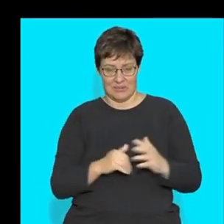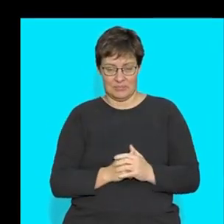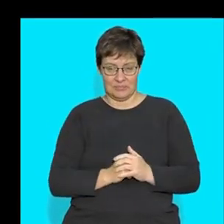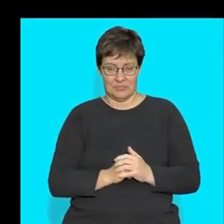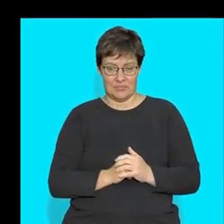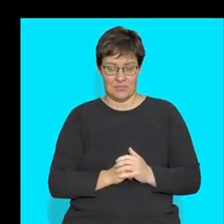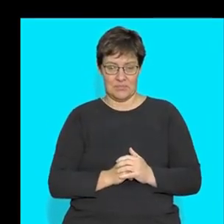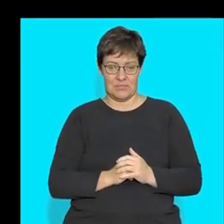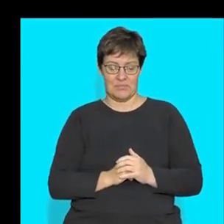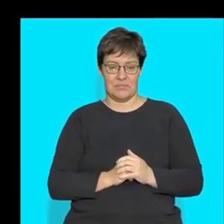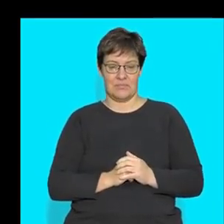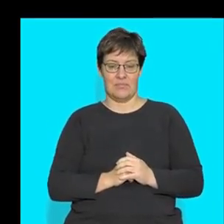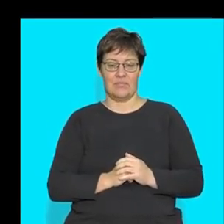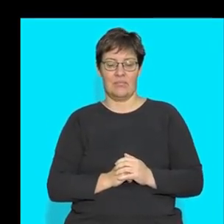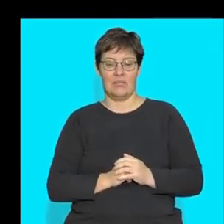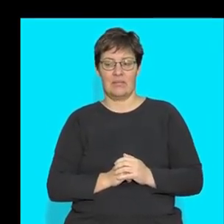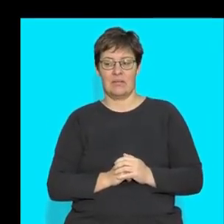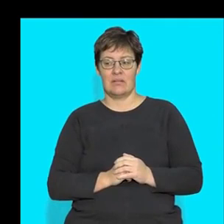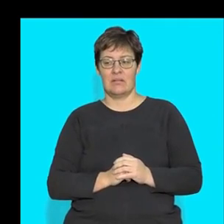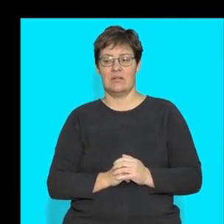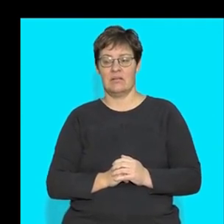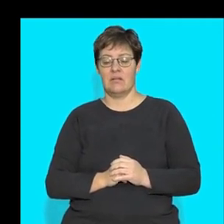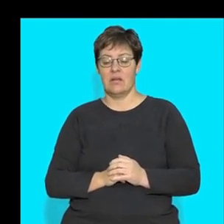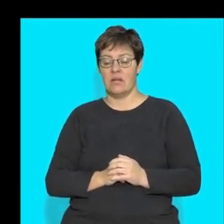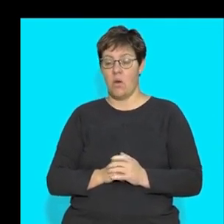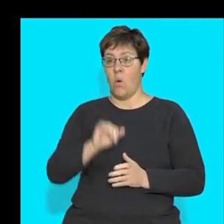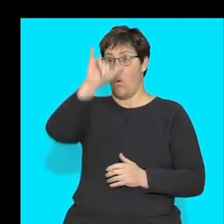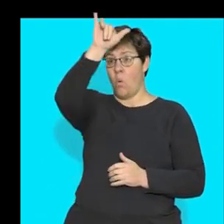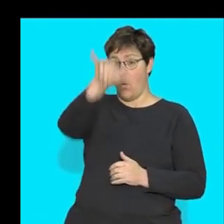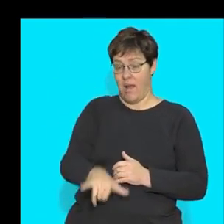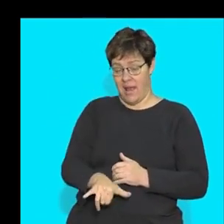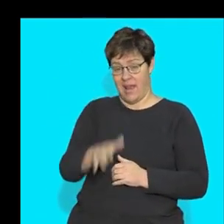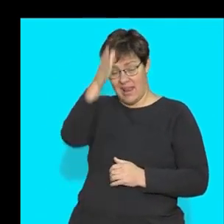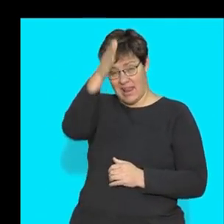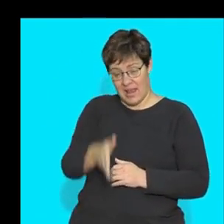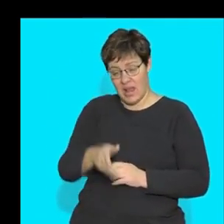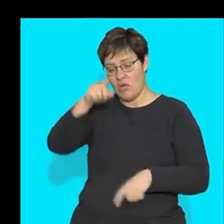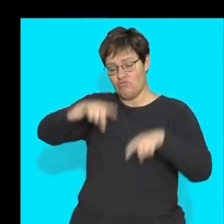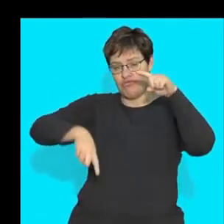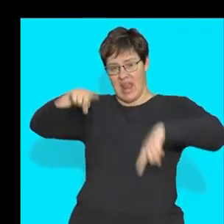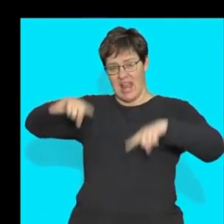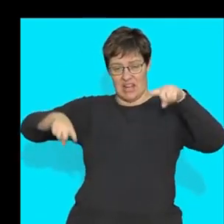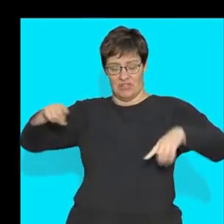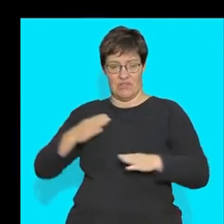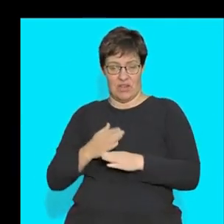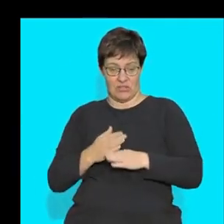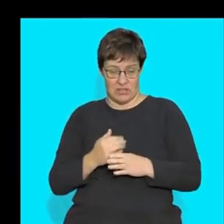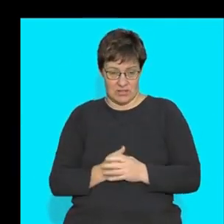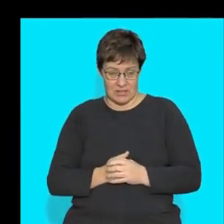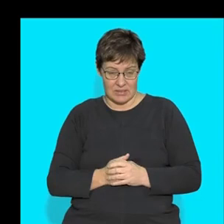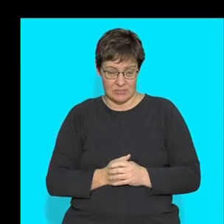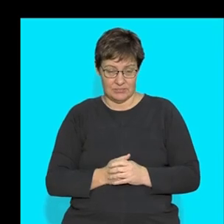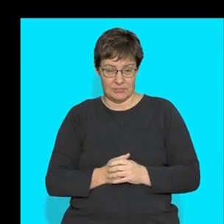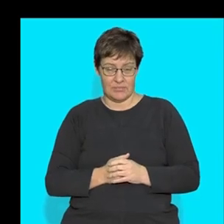of our Cartesian plane. Right? Now on the y-axis is what we call the range of a function, and this will